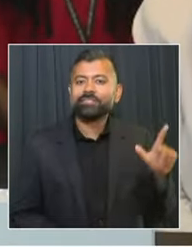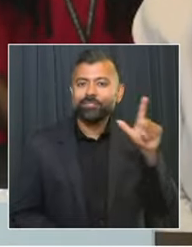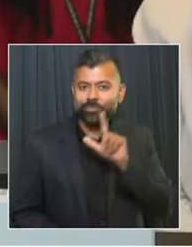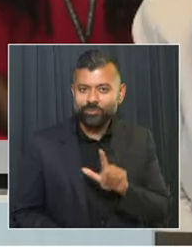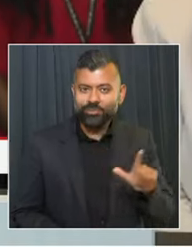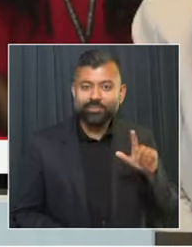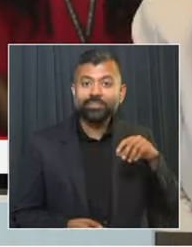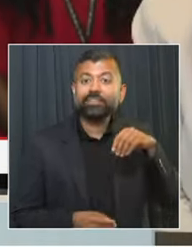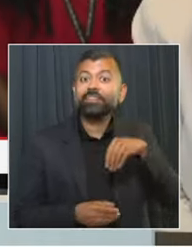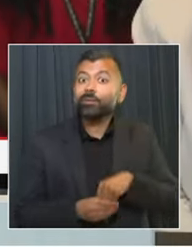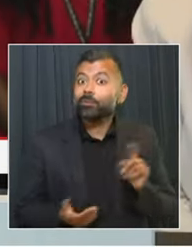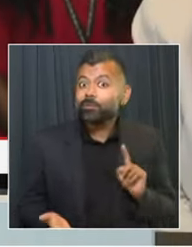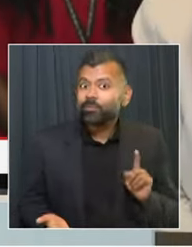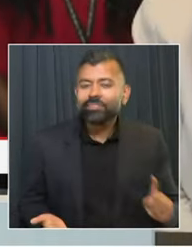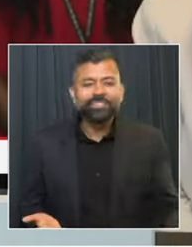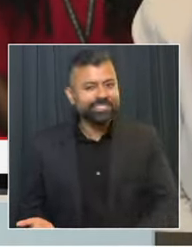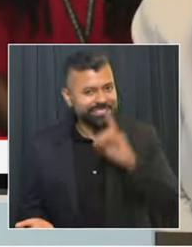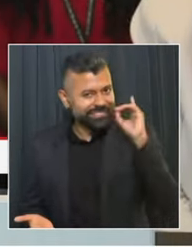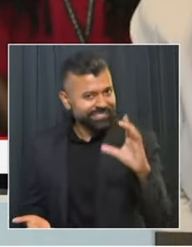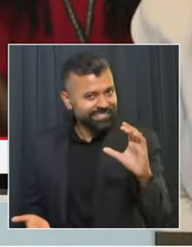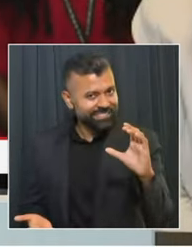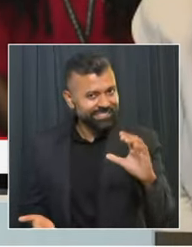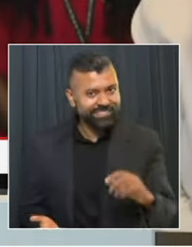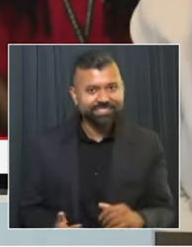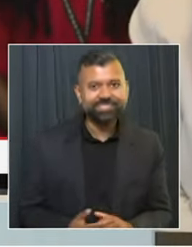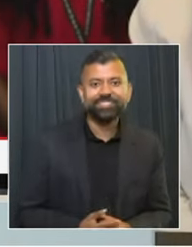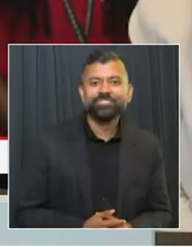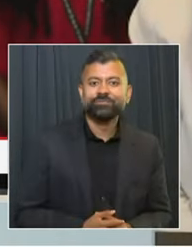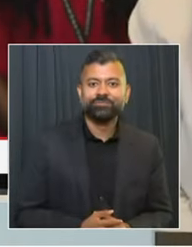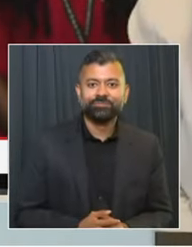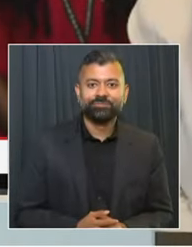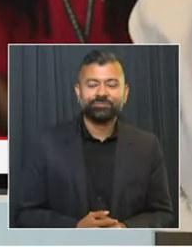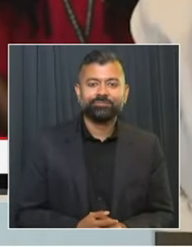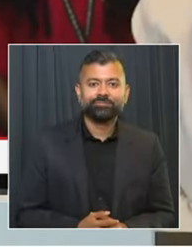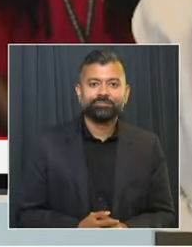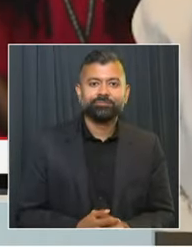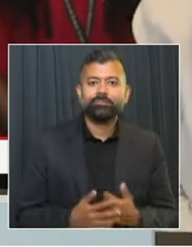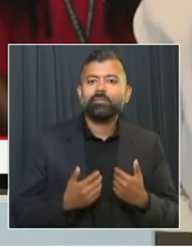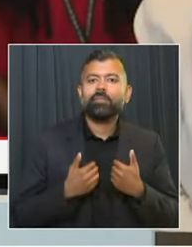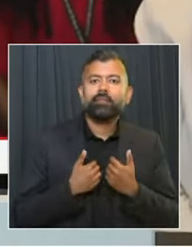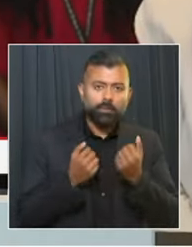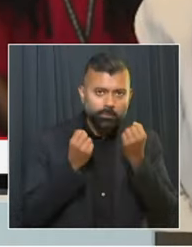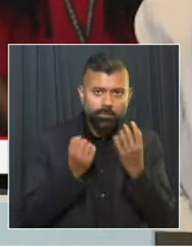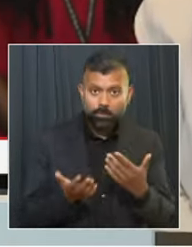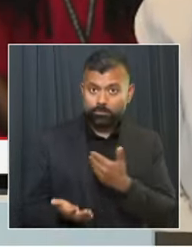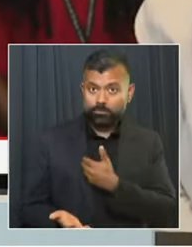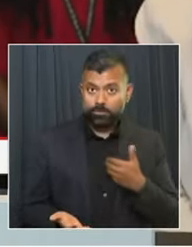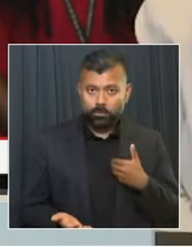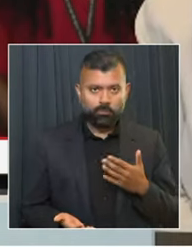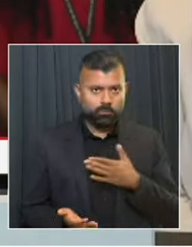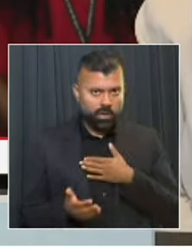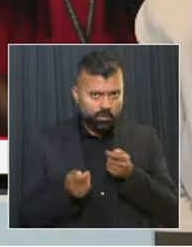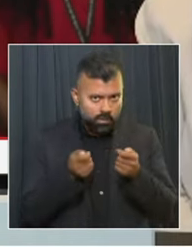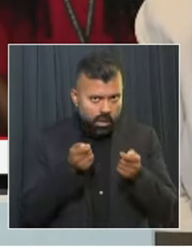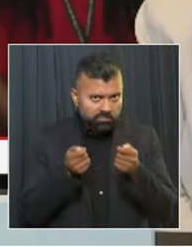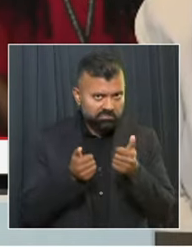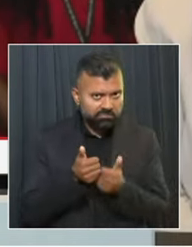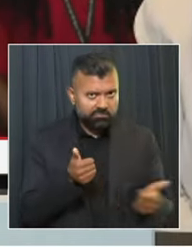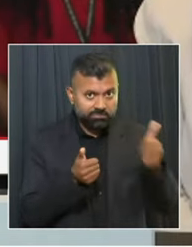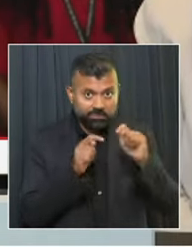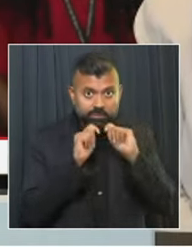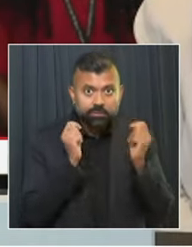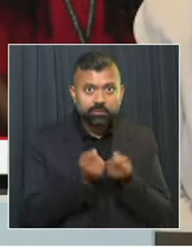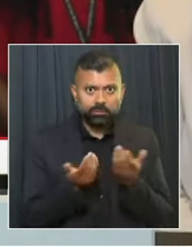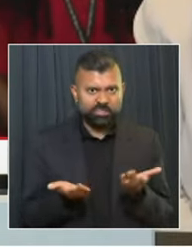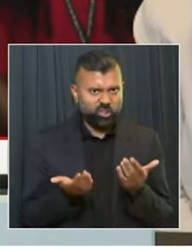DC, and I am joined by members of my administration, and you're going to hear